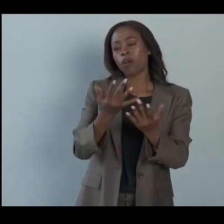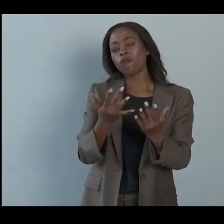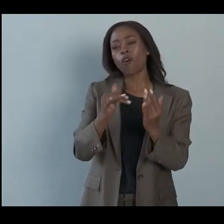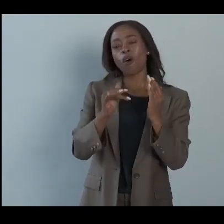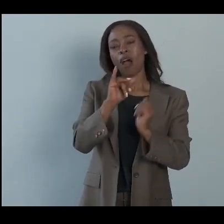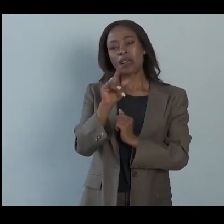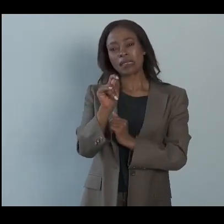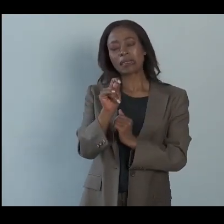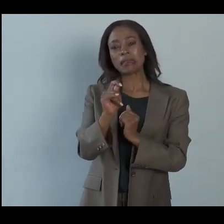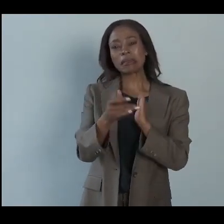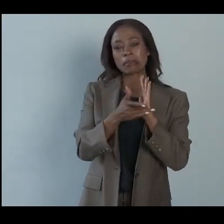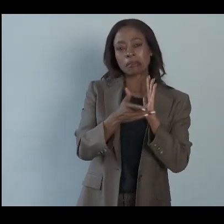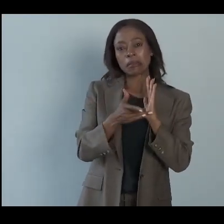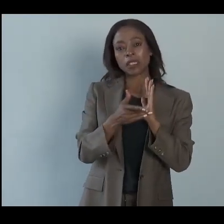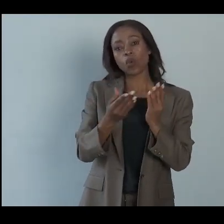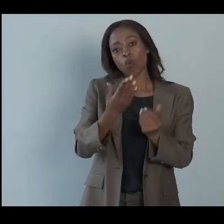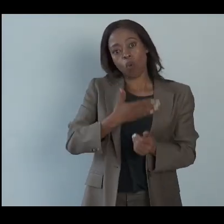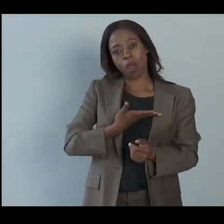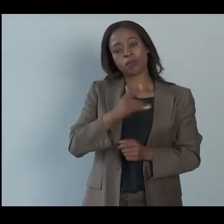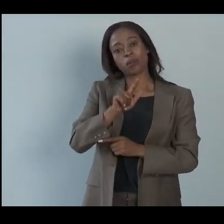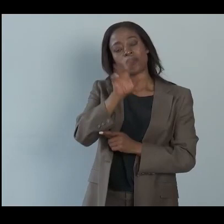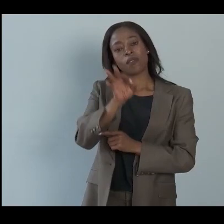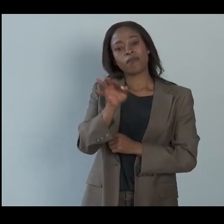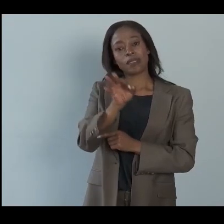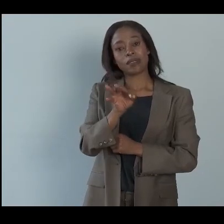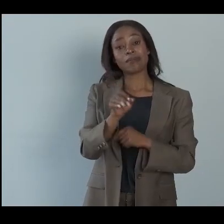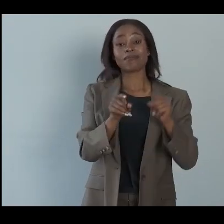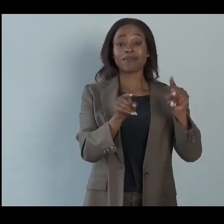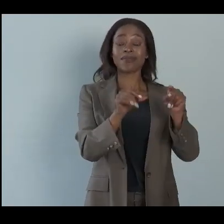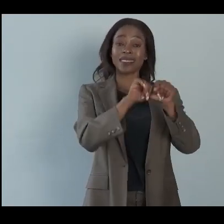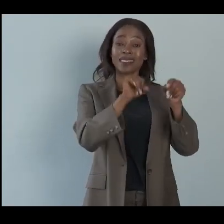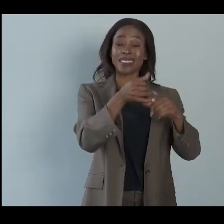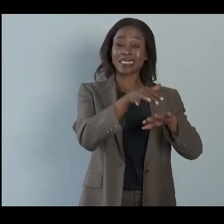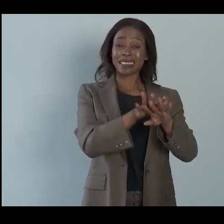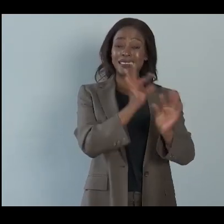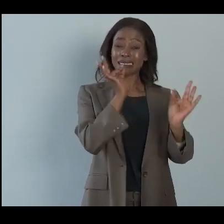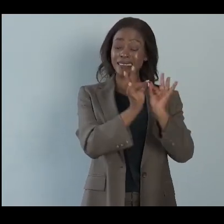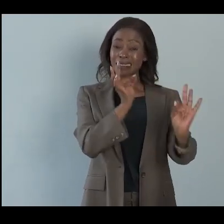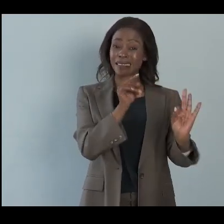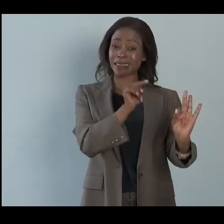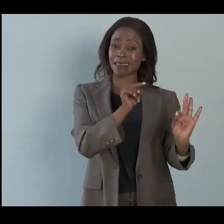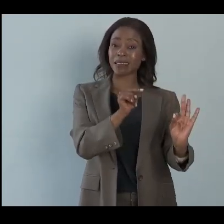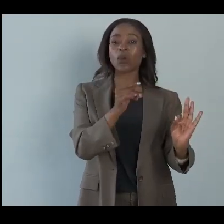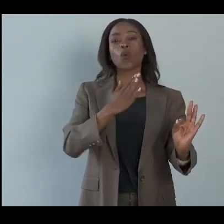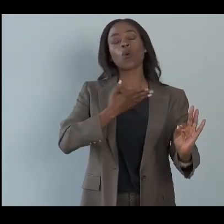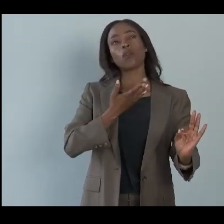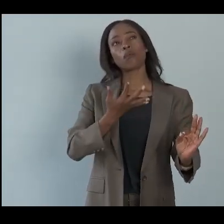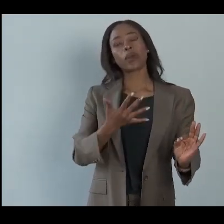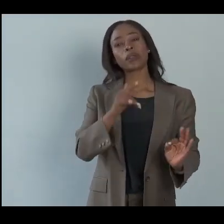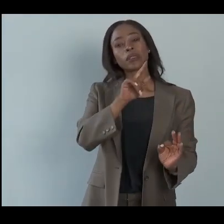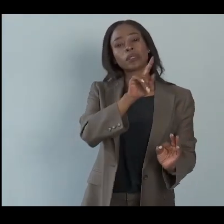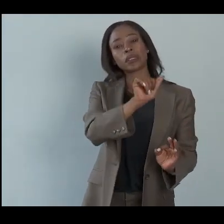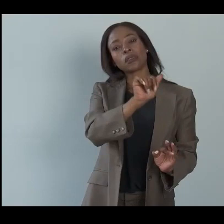businesses of at least 7%. For Altron Systems Integration specifically, we are targeting an operating profit margin of 6 to